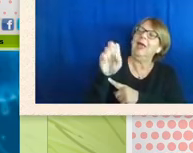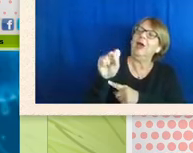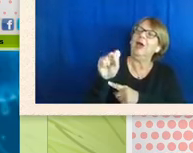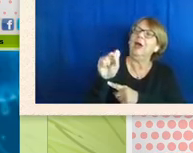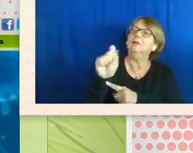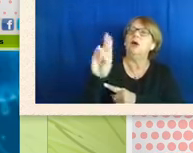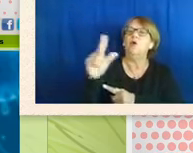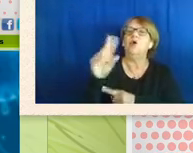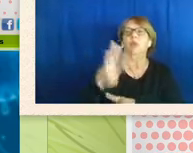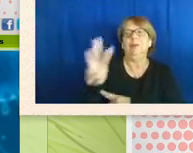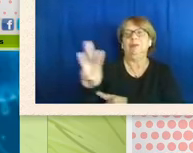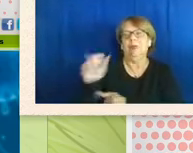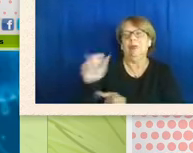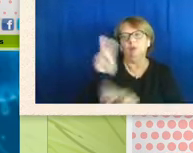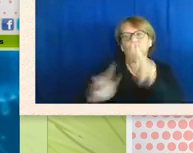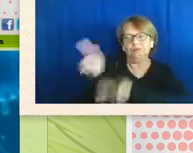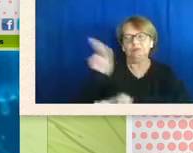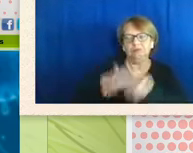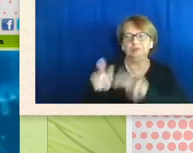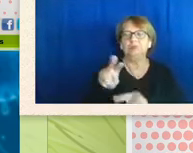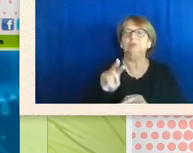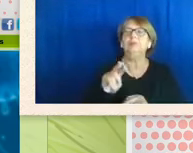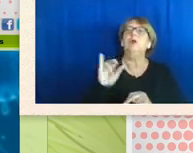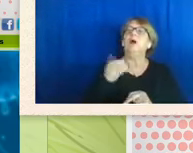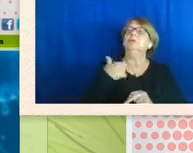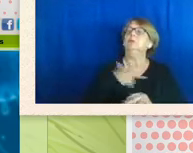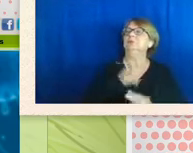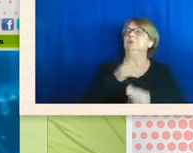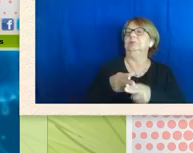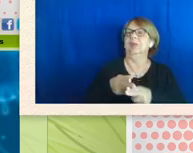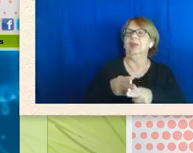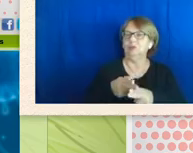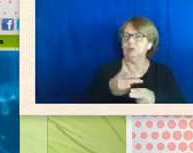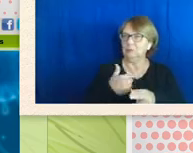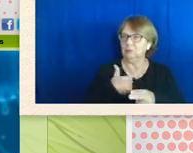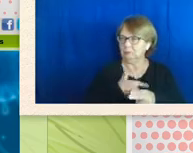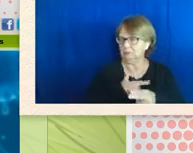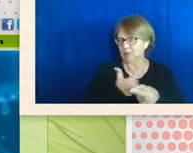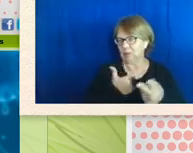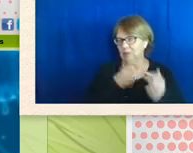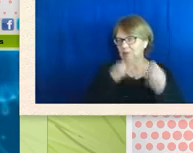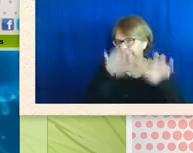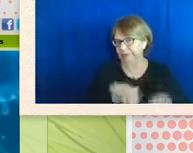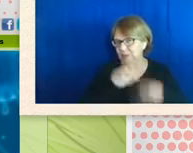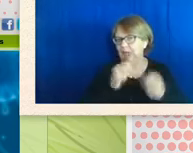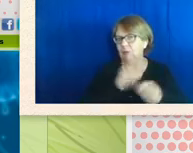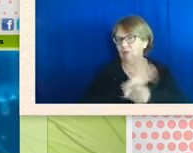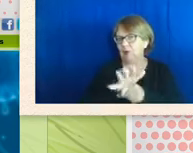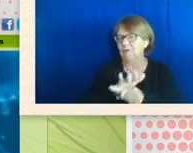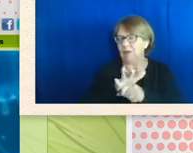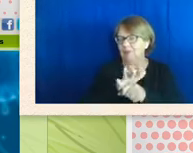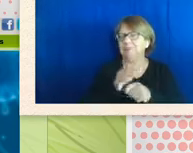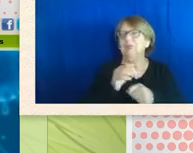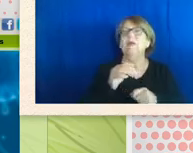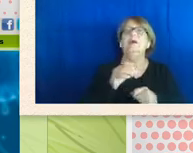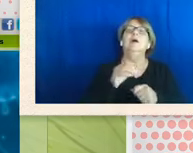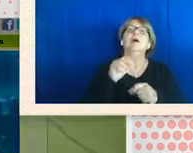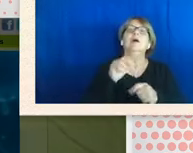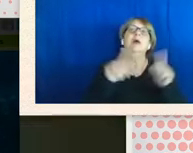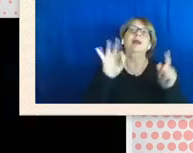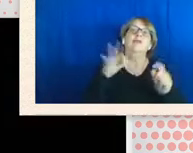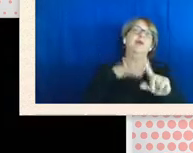was mentioned before, we have a good section about our efforts for COVID-19. But if you have a specific question, you can email that email address.